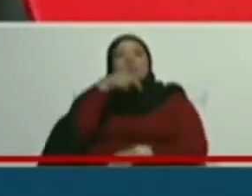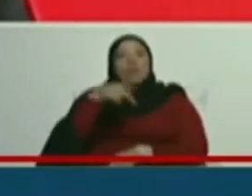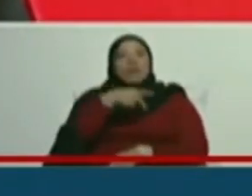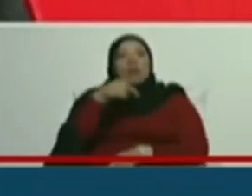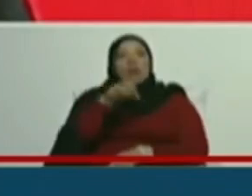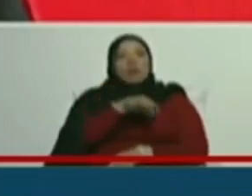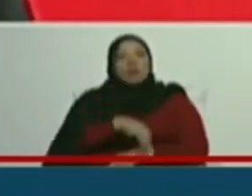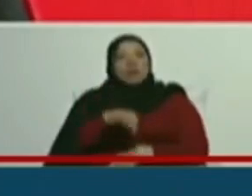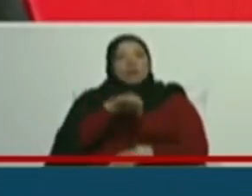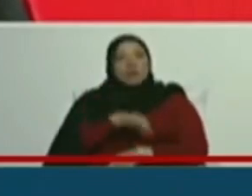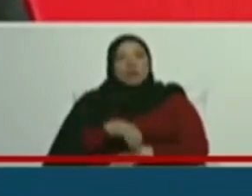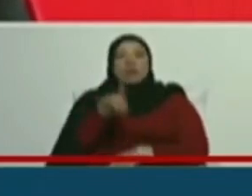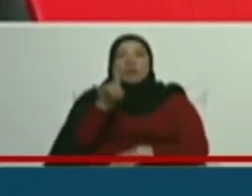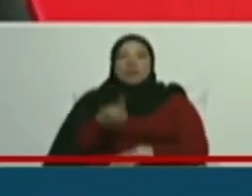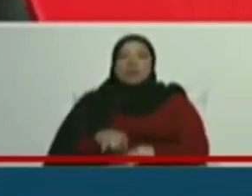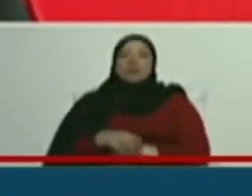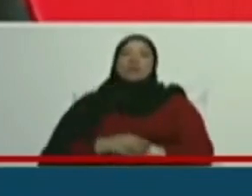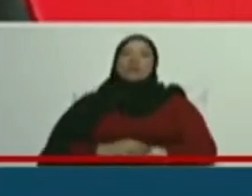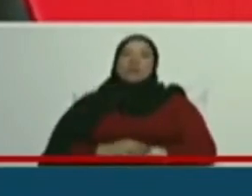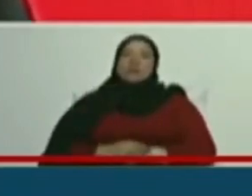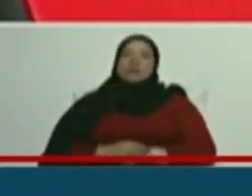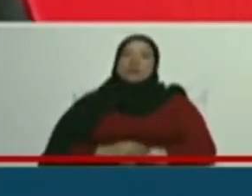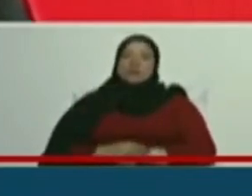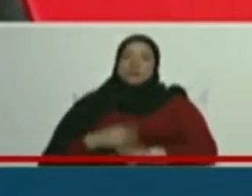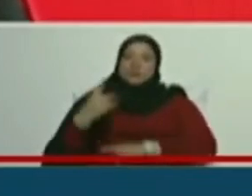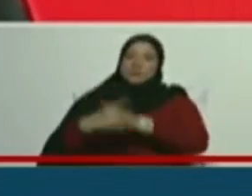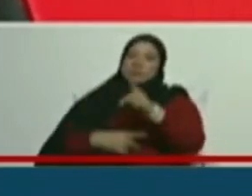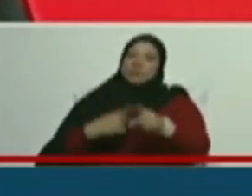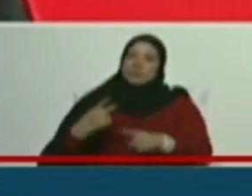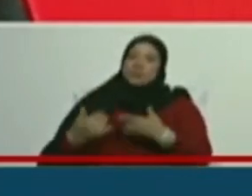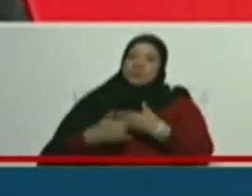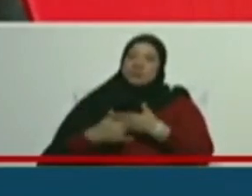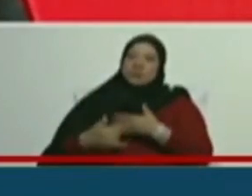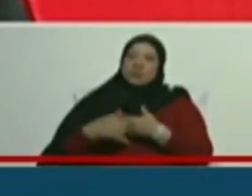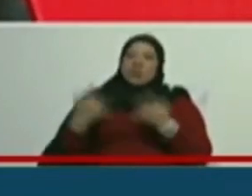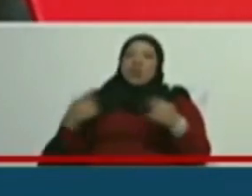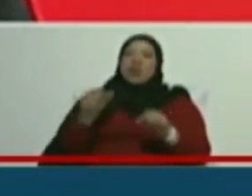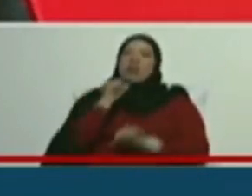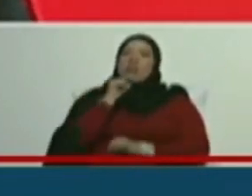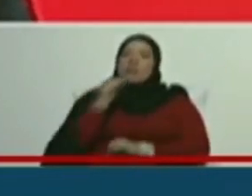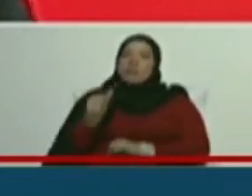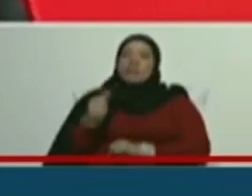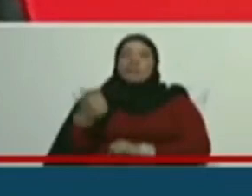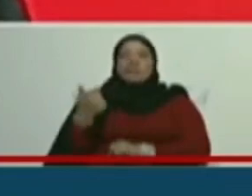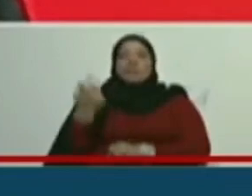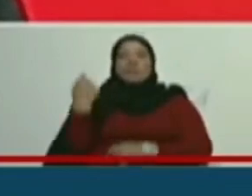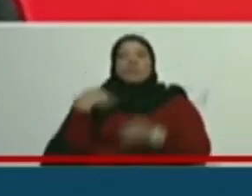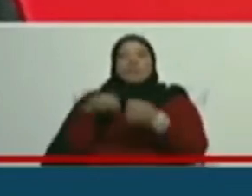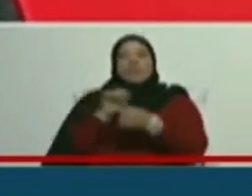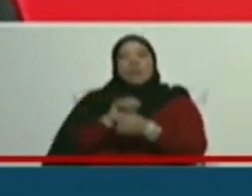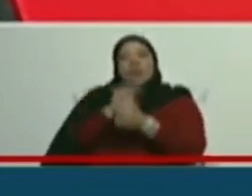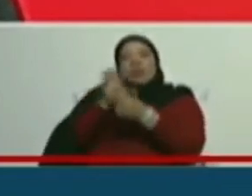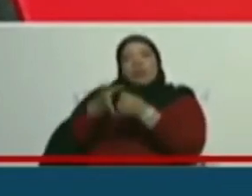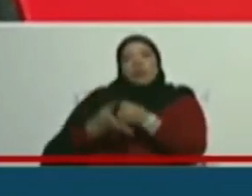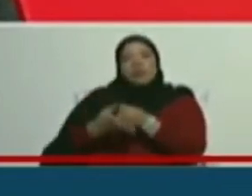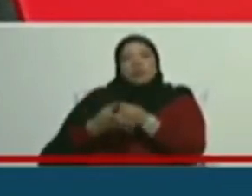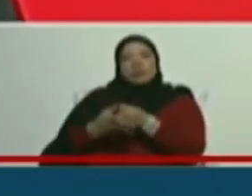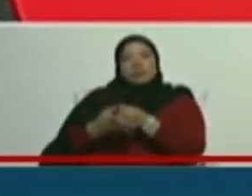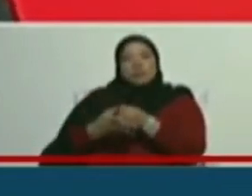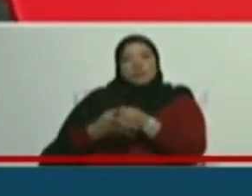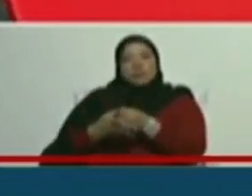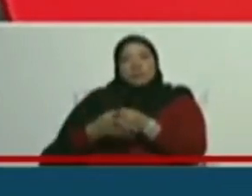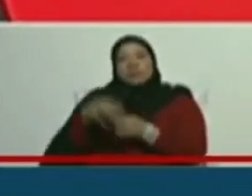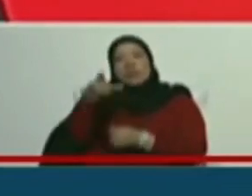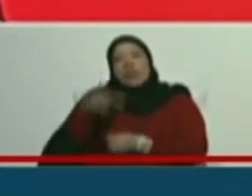political uncertainty in the highest levels by the persistent negative effects of the COVID-19